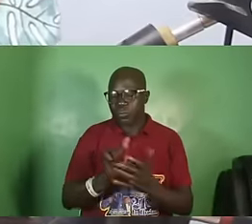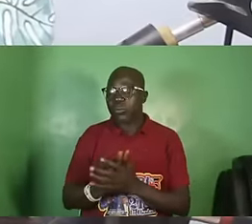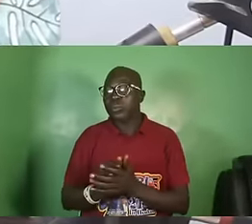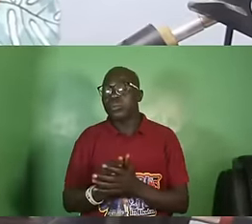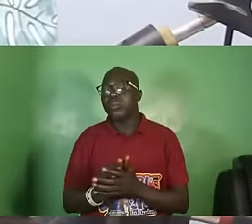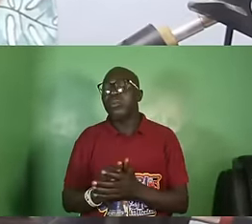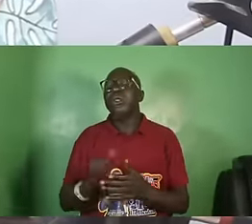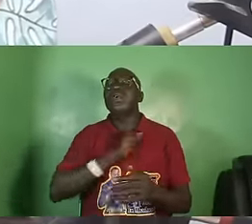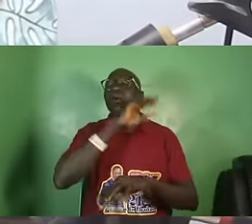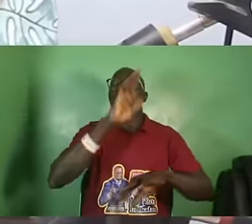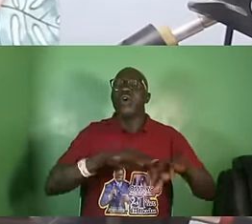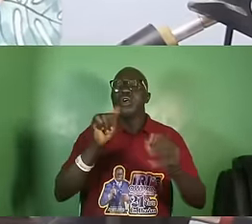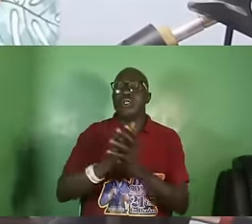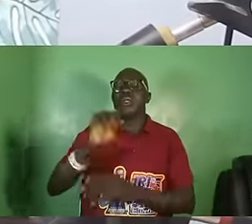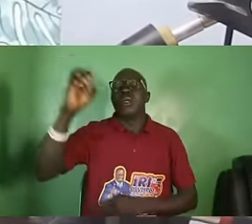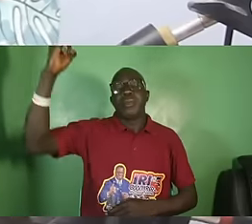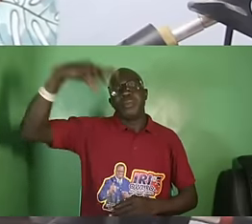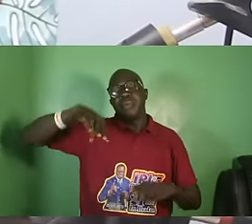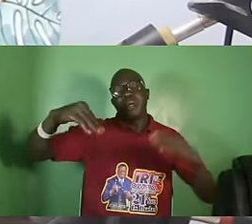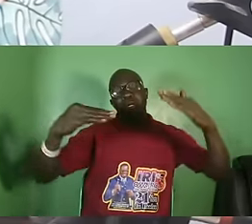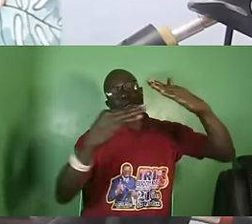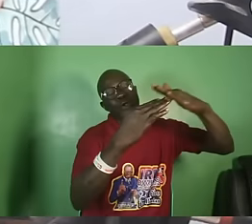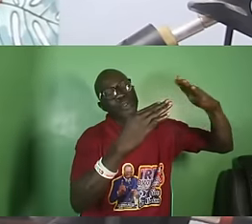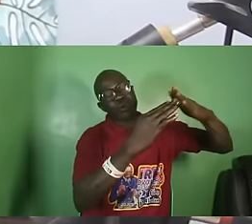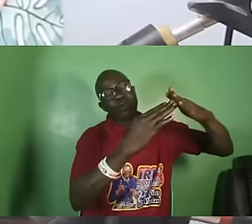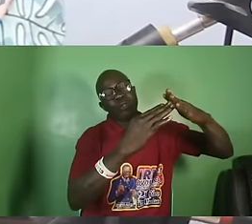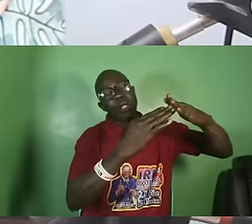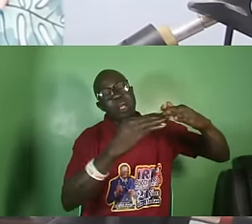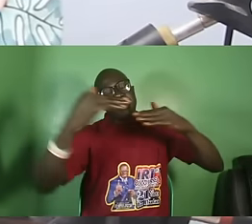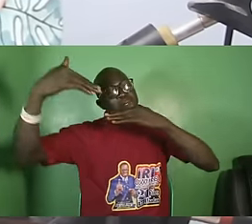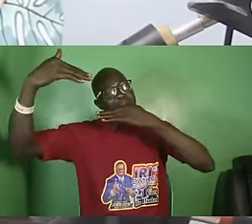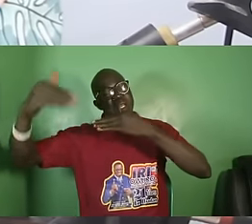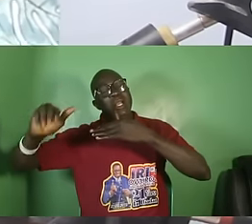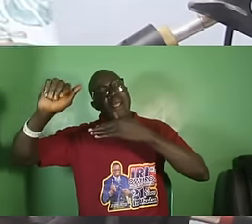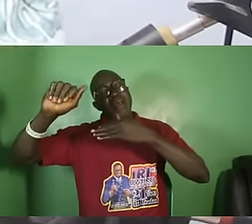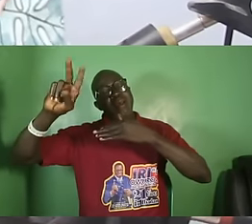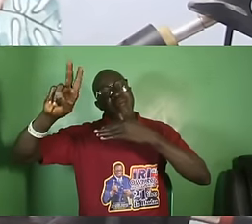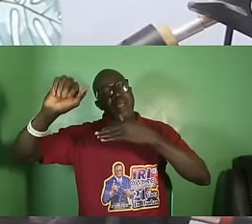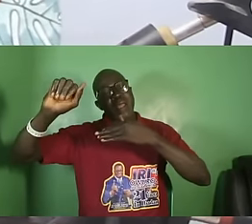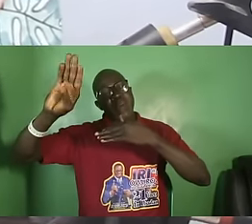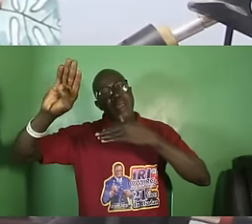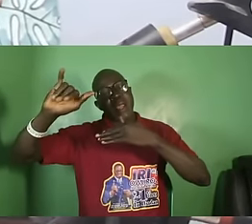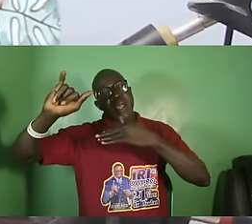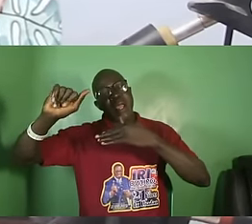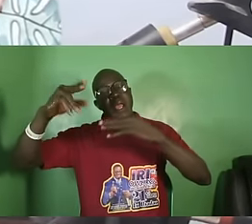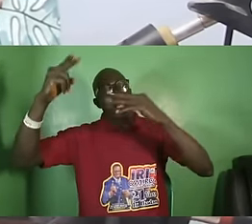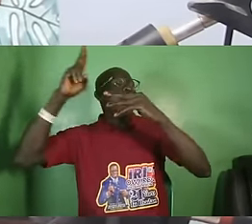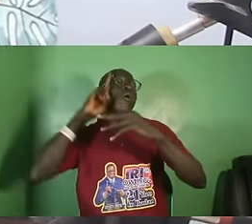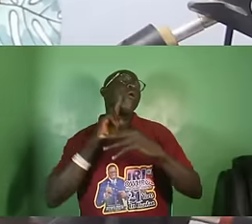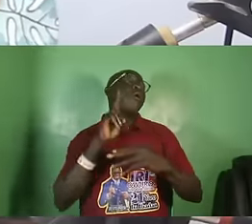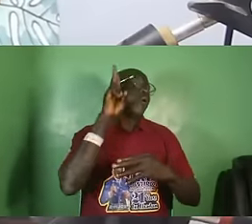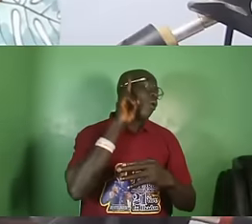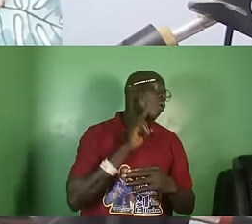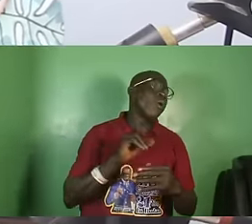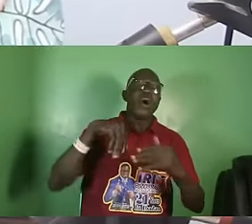in bed. Bright Junction. They call it Bright Junction. And then Avabat Hall. Beside Avabat Hall. Then opposite Enise House. Opposite Enise